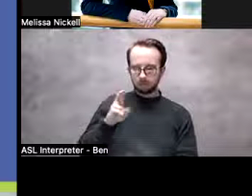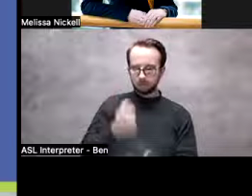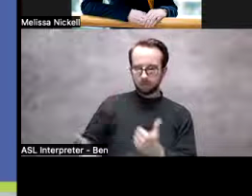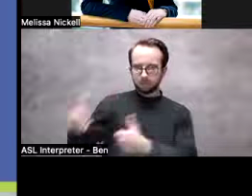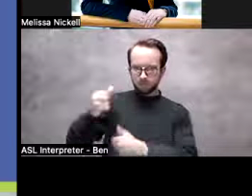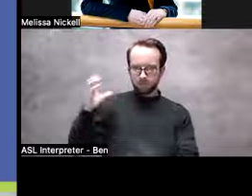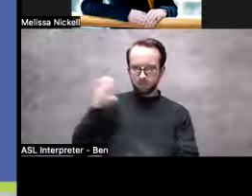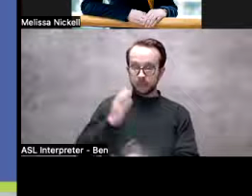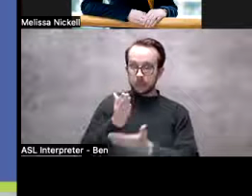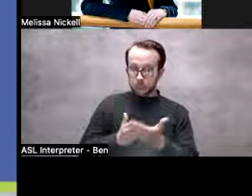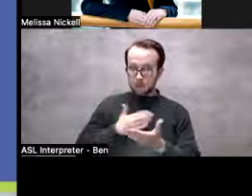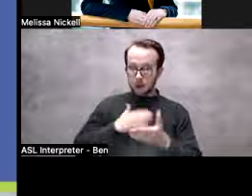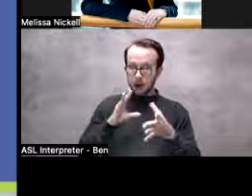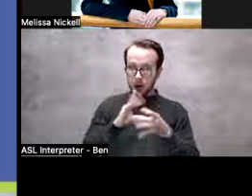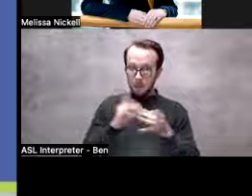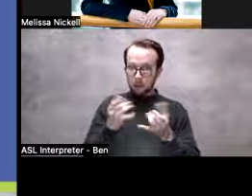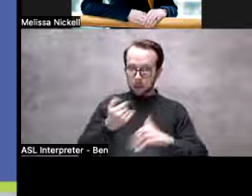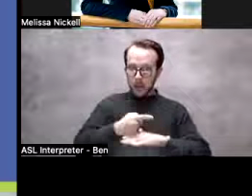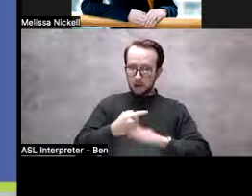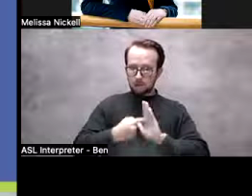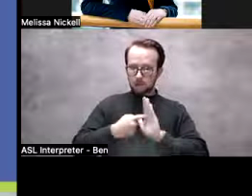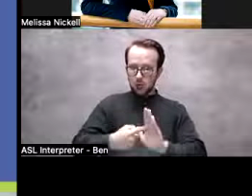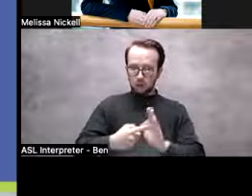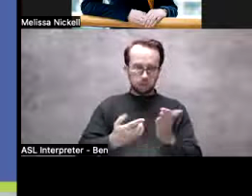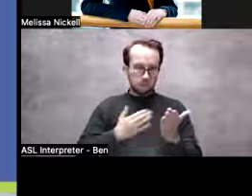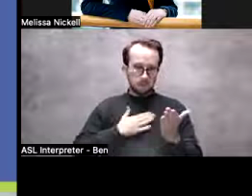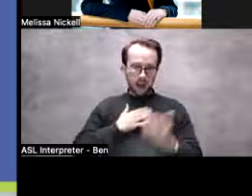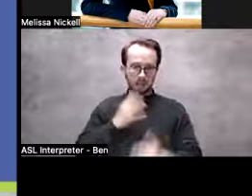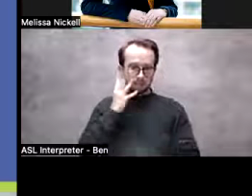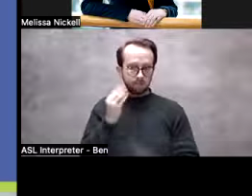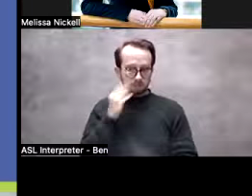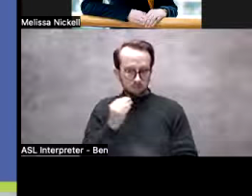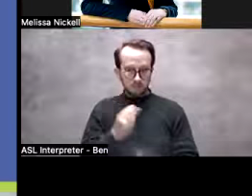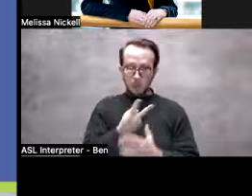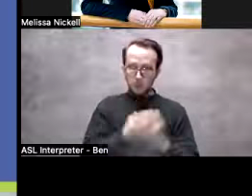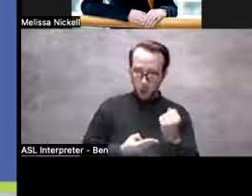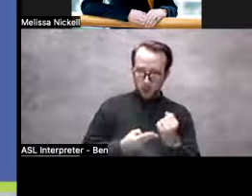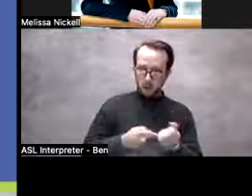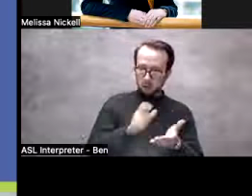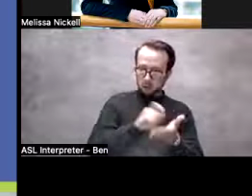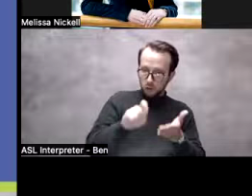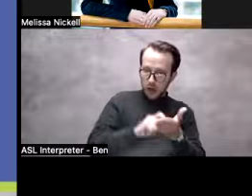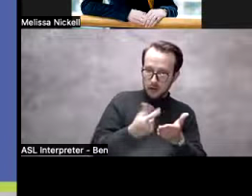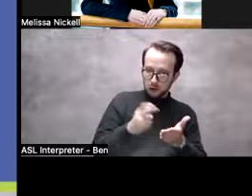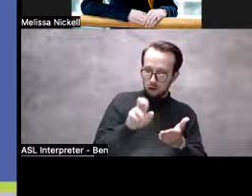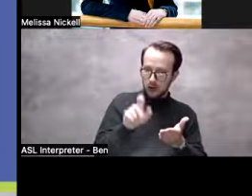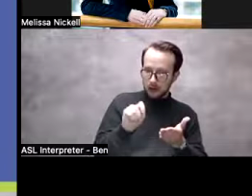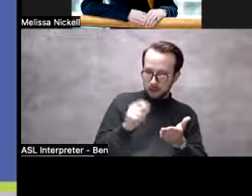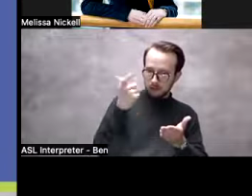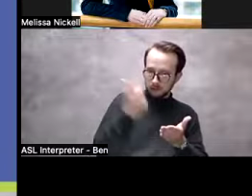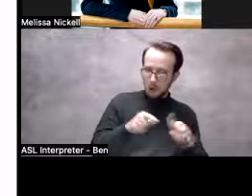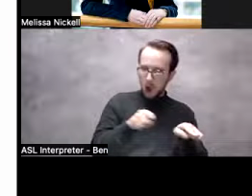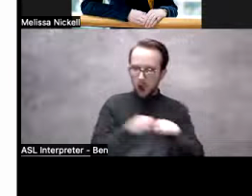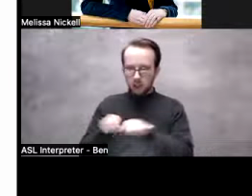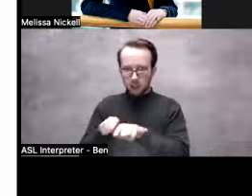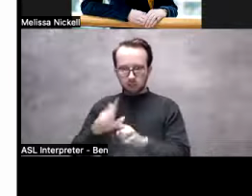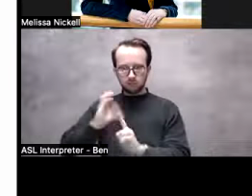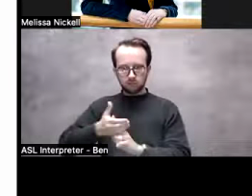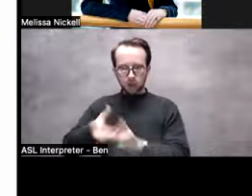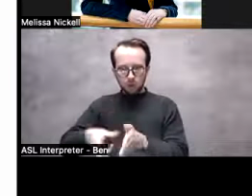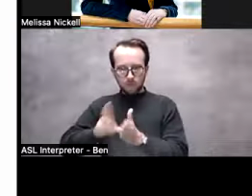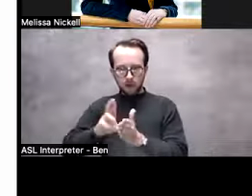have today are sort of reflective of my experiences, both as a grant writer as well as a reviewer. So just to give